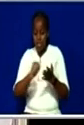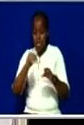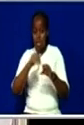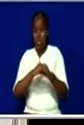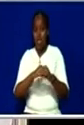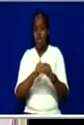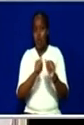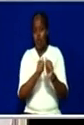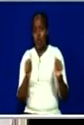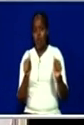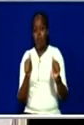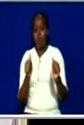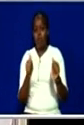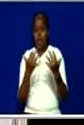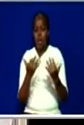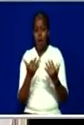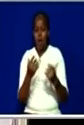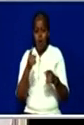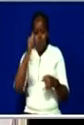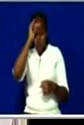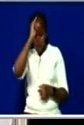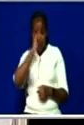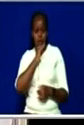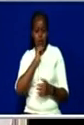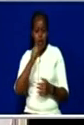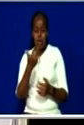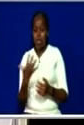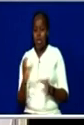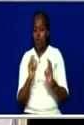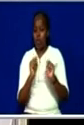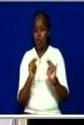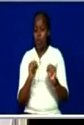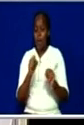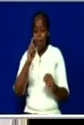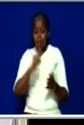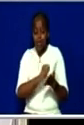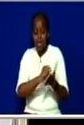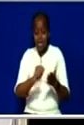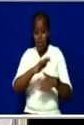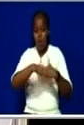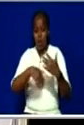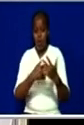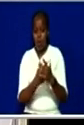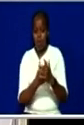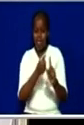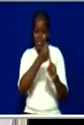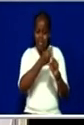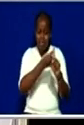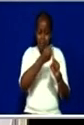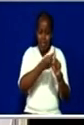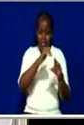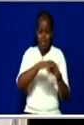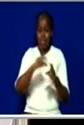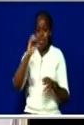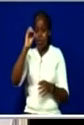Don't assume anything. Write the words in full. Temperature in degrees